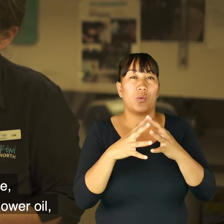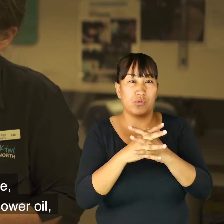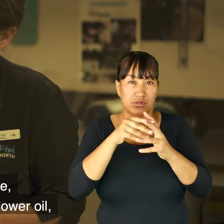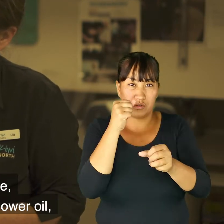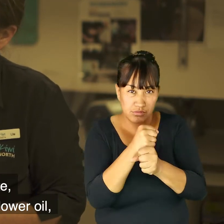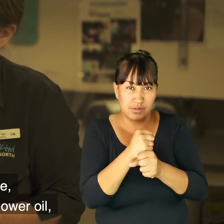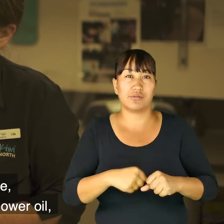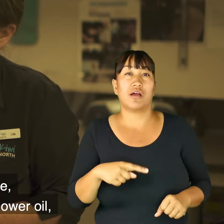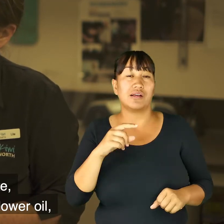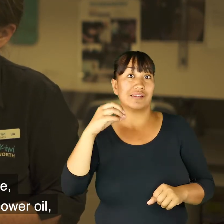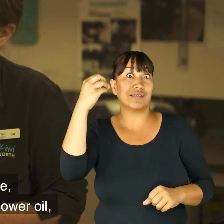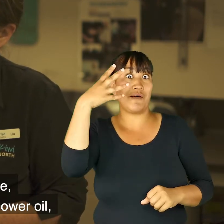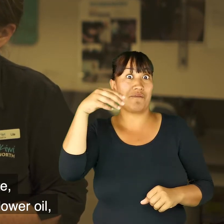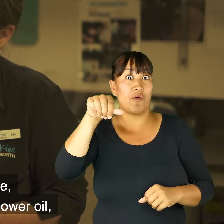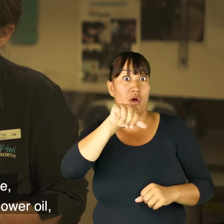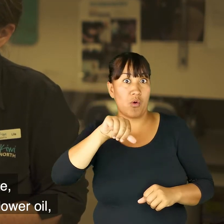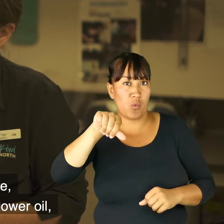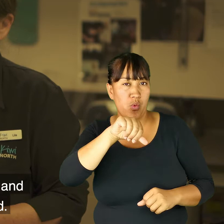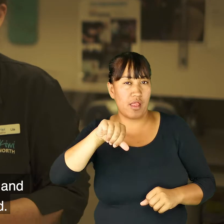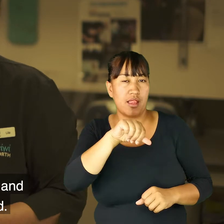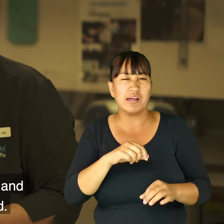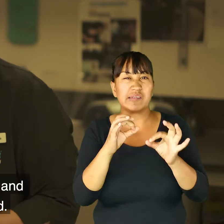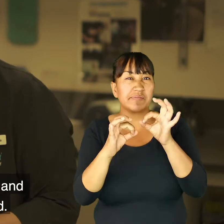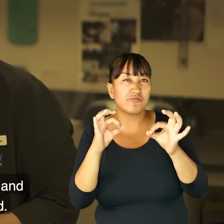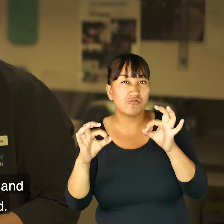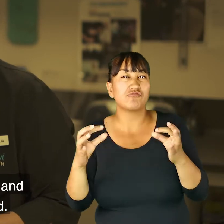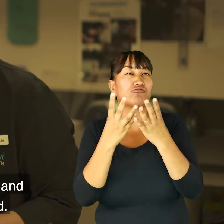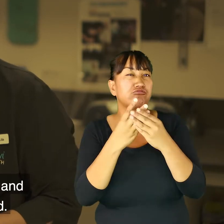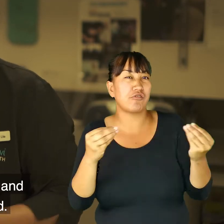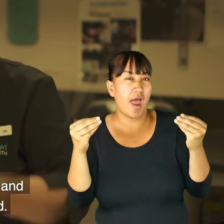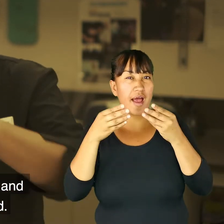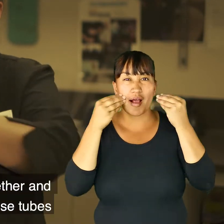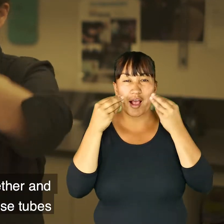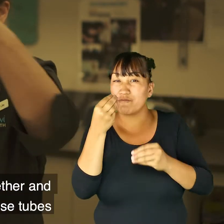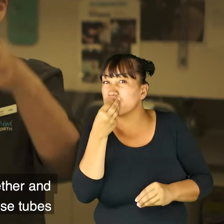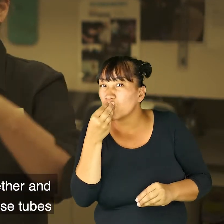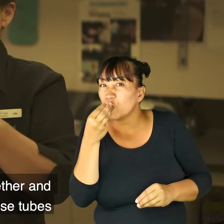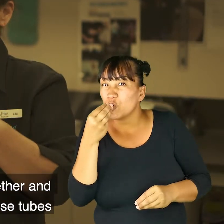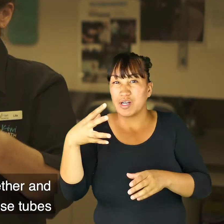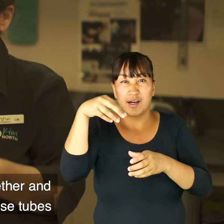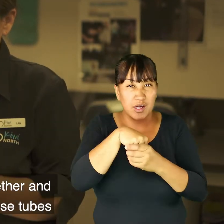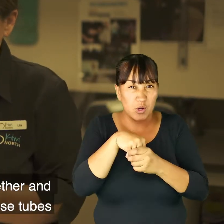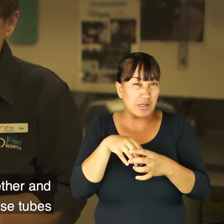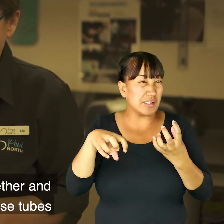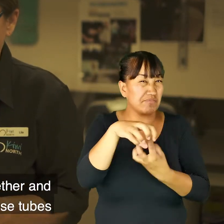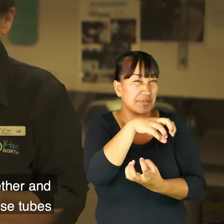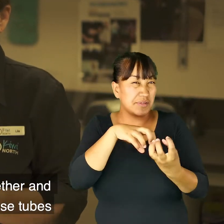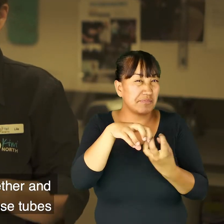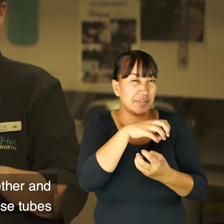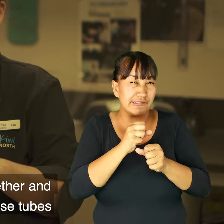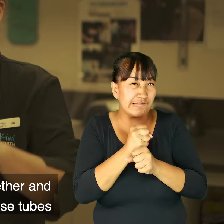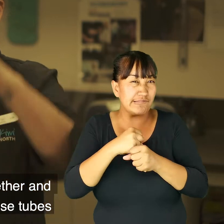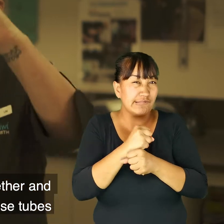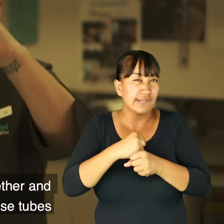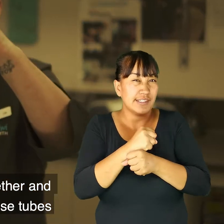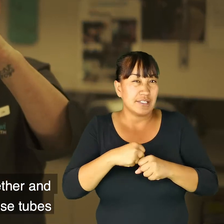sunflower oil, and currants and dried cat food. And it's all mixed together, and then we put it